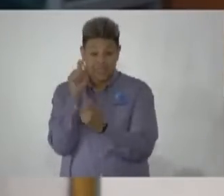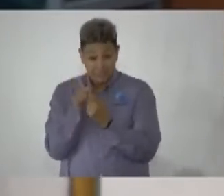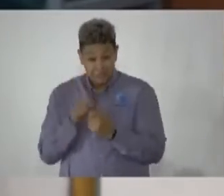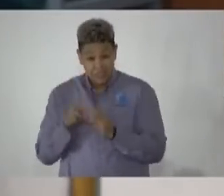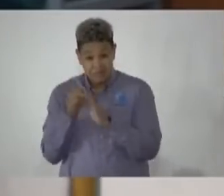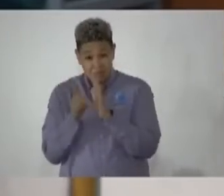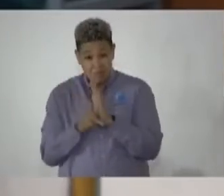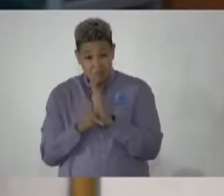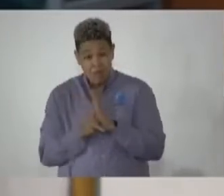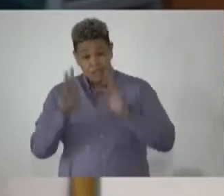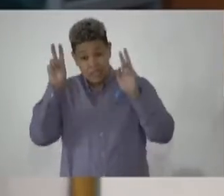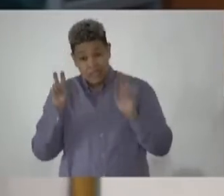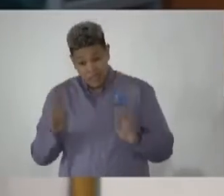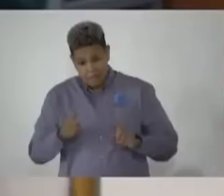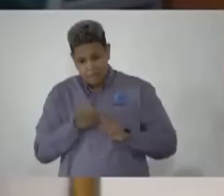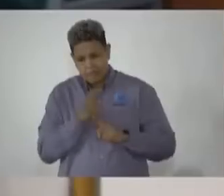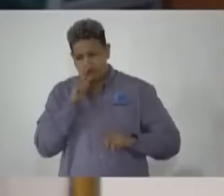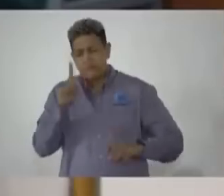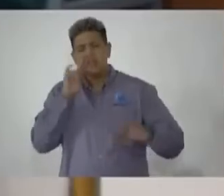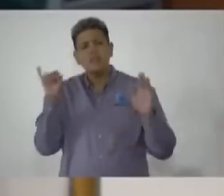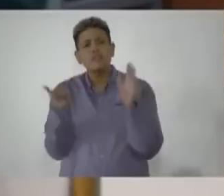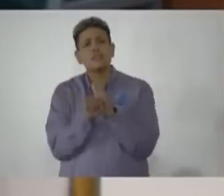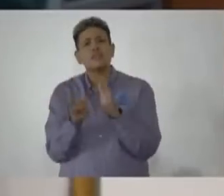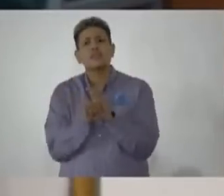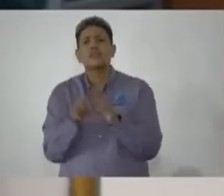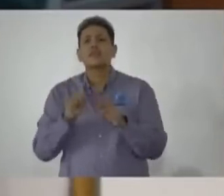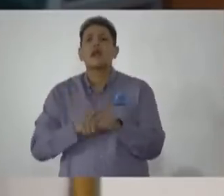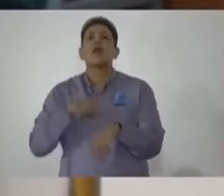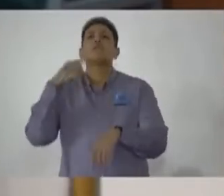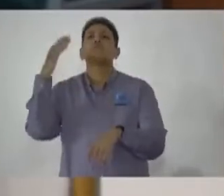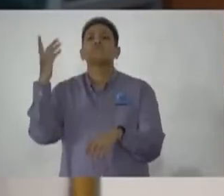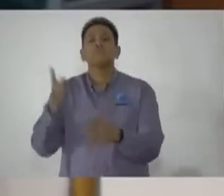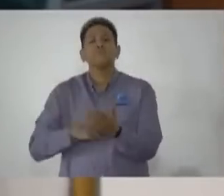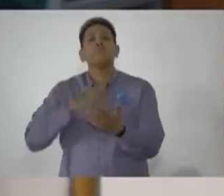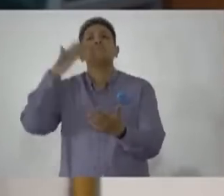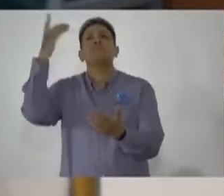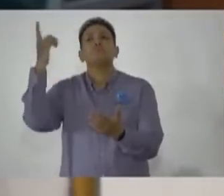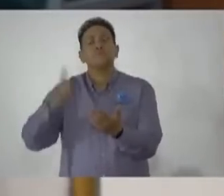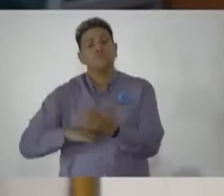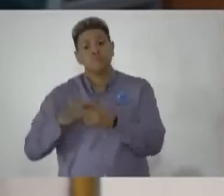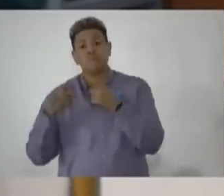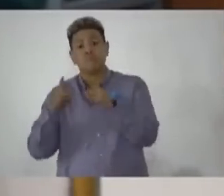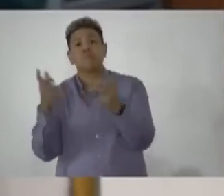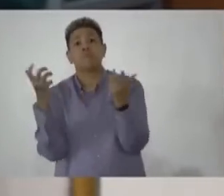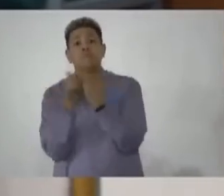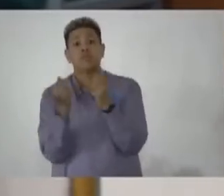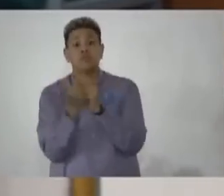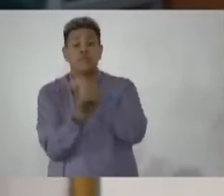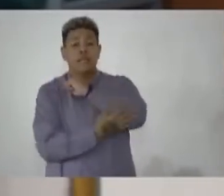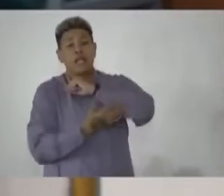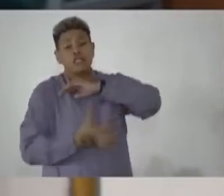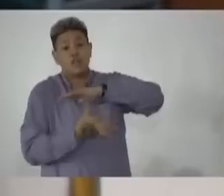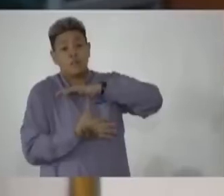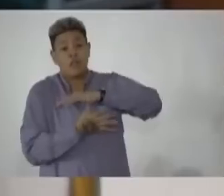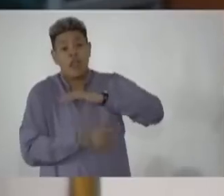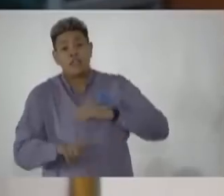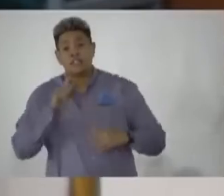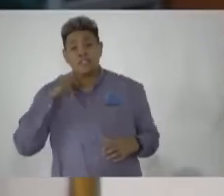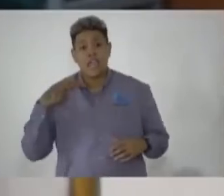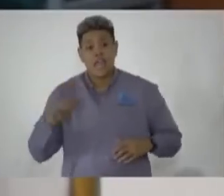policy themes to be identified on a periodic basis in accordance with the national priorities. And